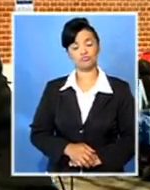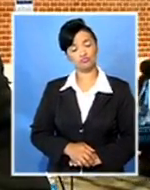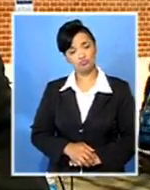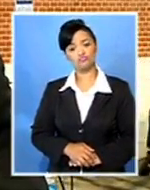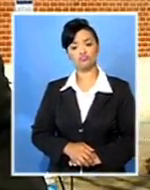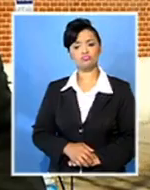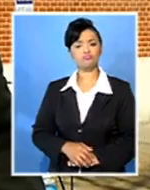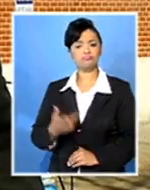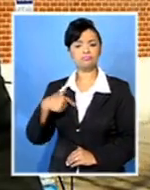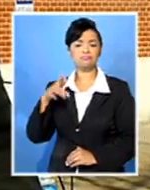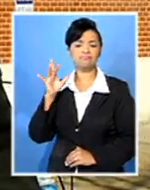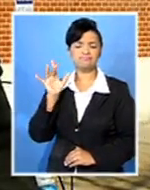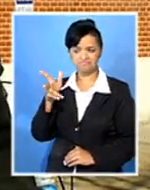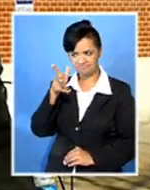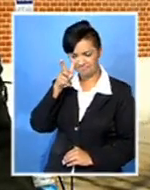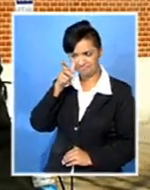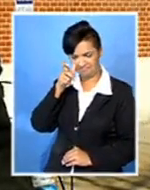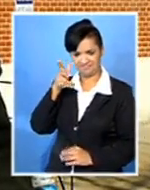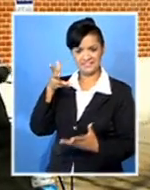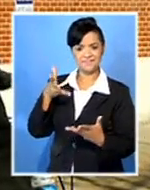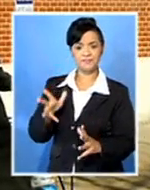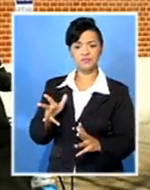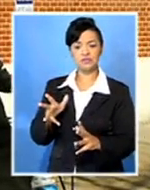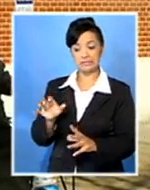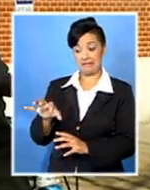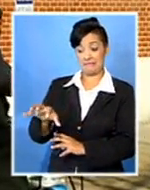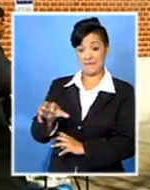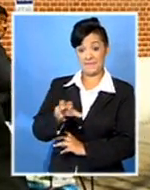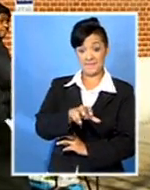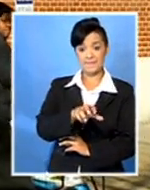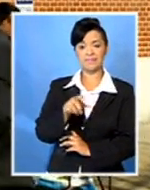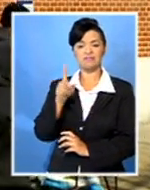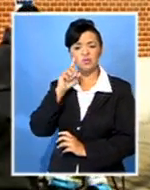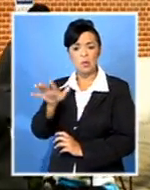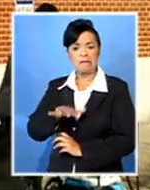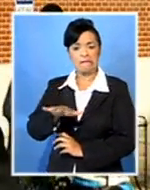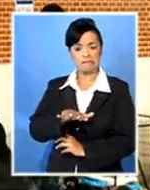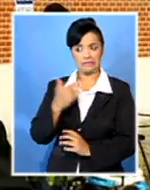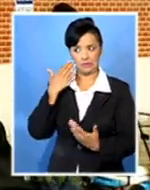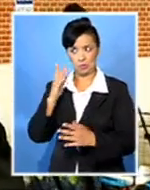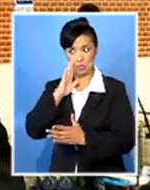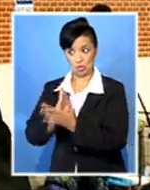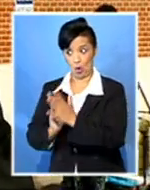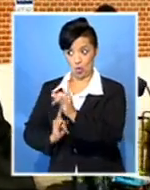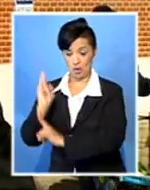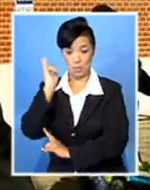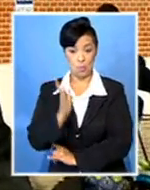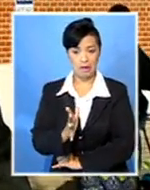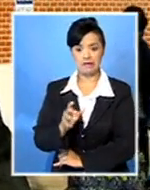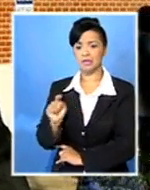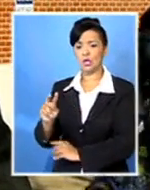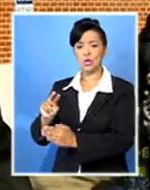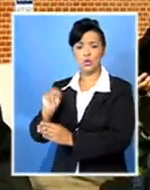Well, we've heard this conversation with the voters in the swing states over the last couple of days, whether they were crisscrossing from New Hampshire, whether